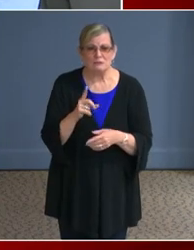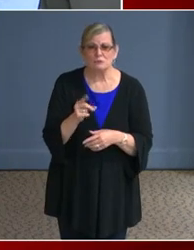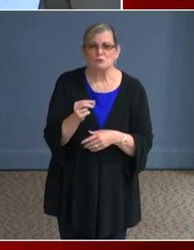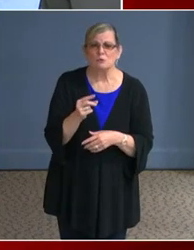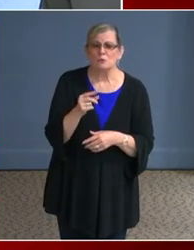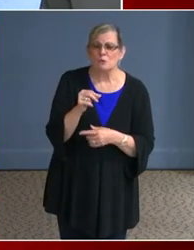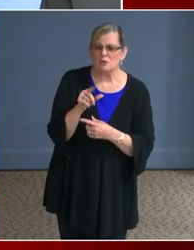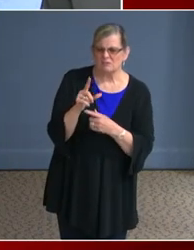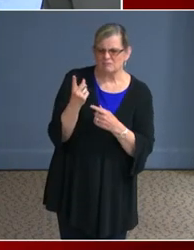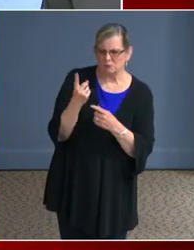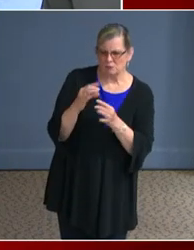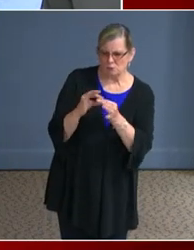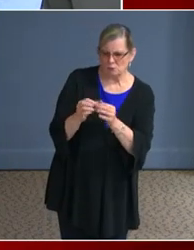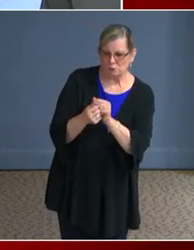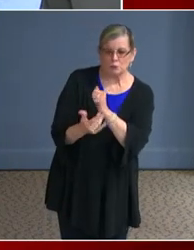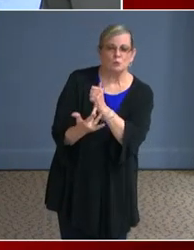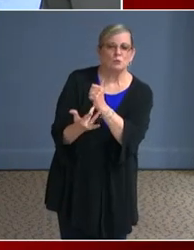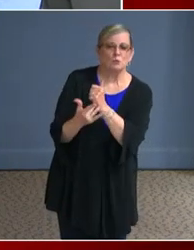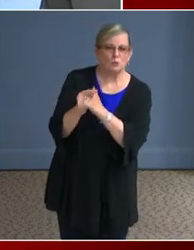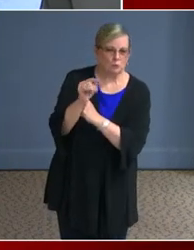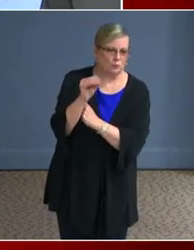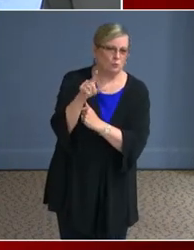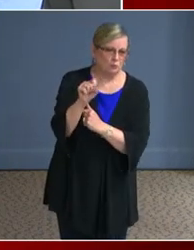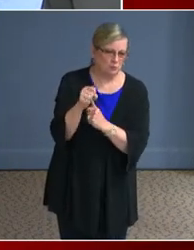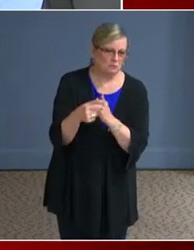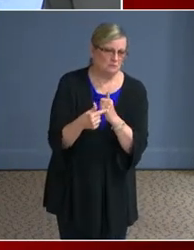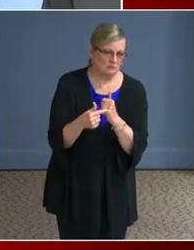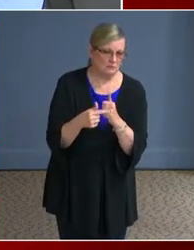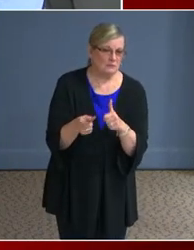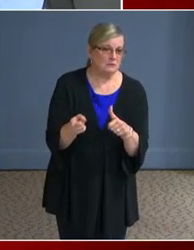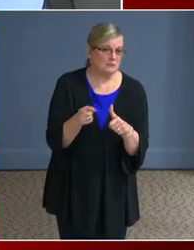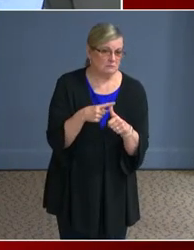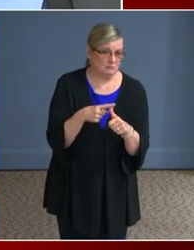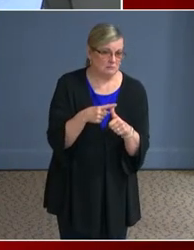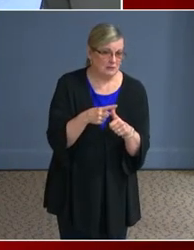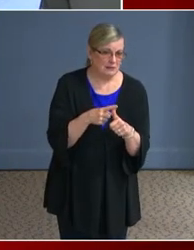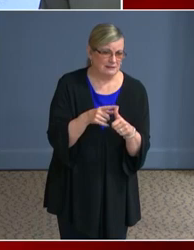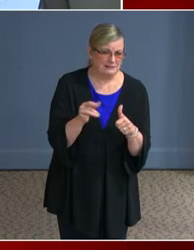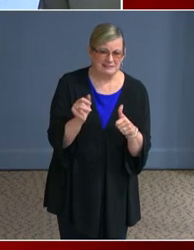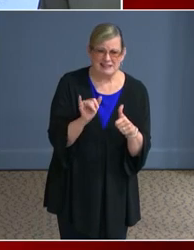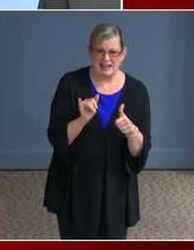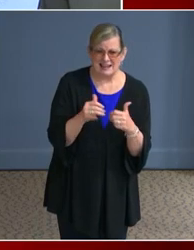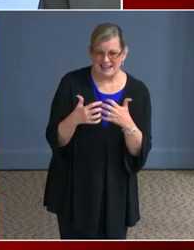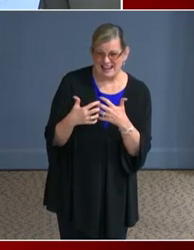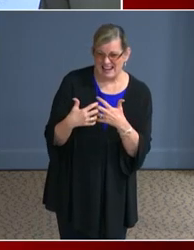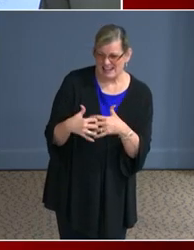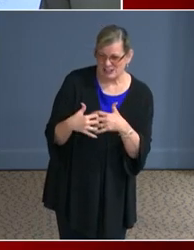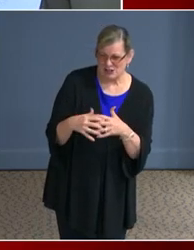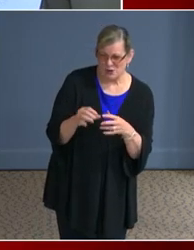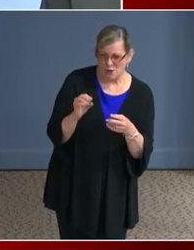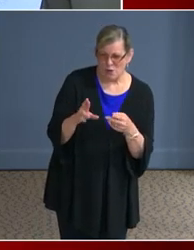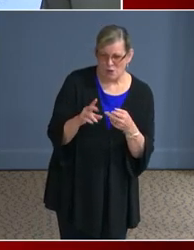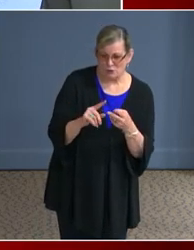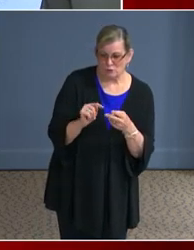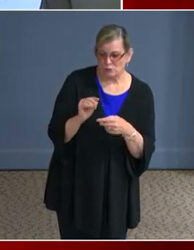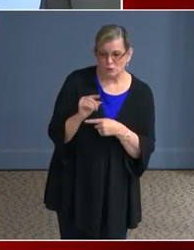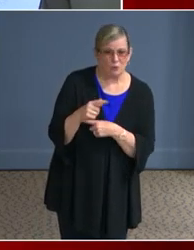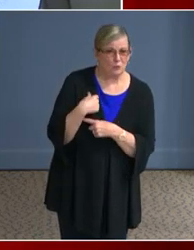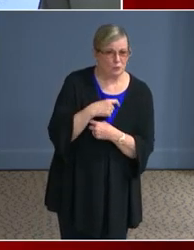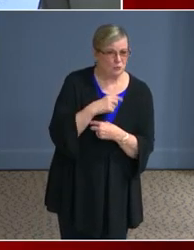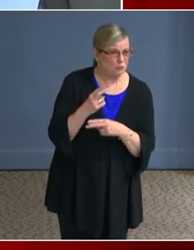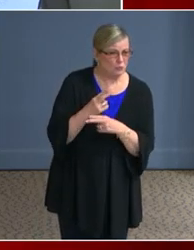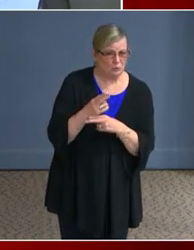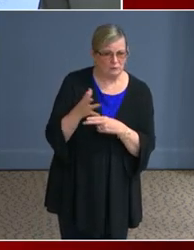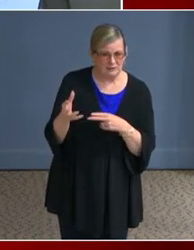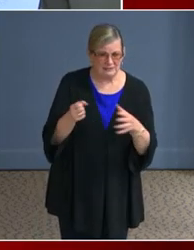of a better word. I don't want to call it an application or a database, but it's sort of an engine or a tool that we use that brings data in from a number